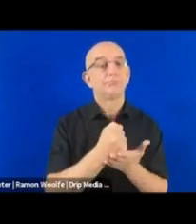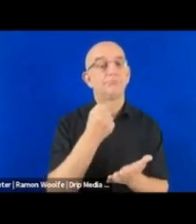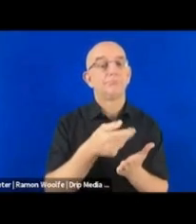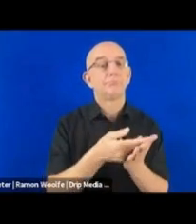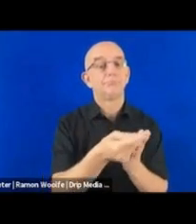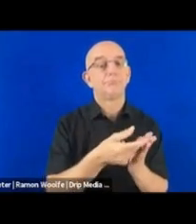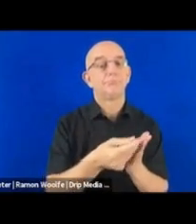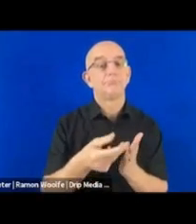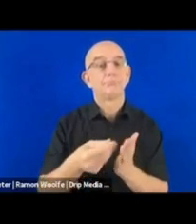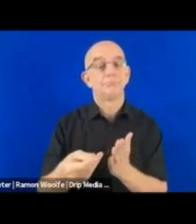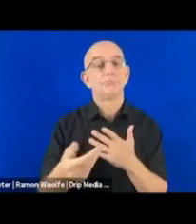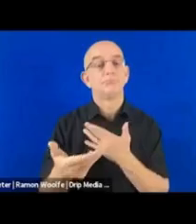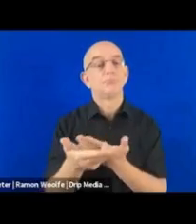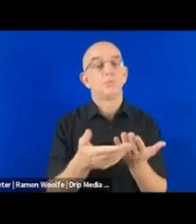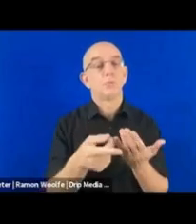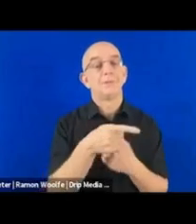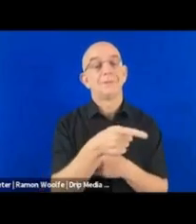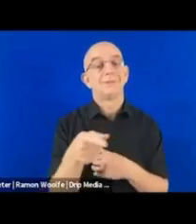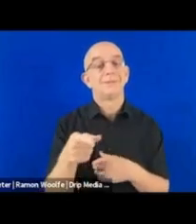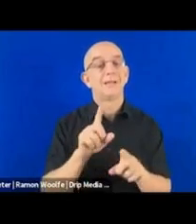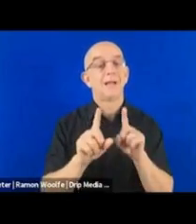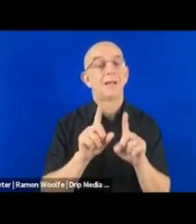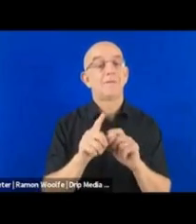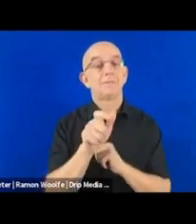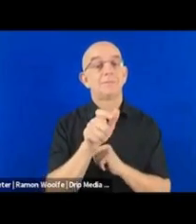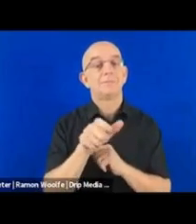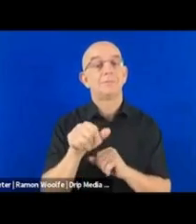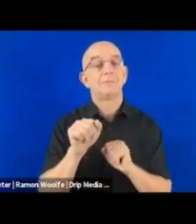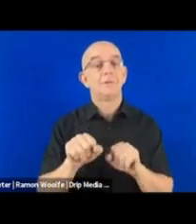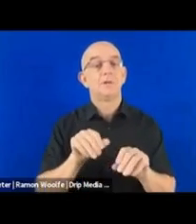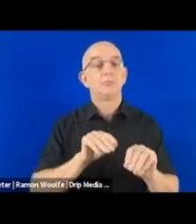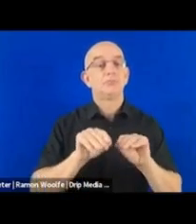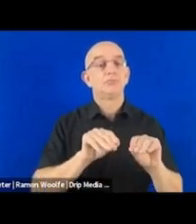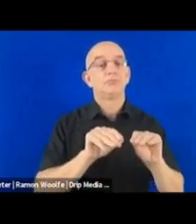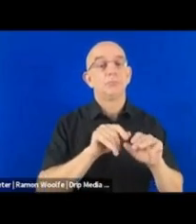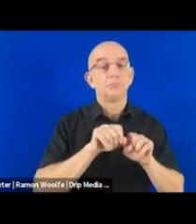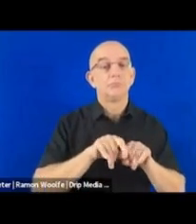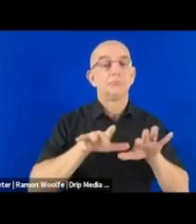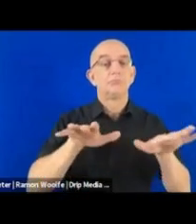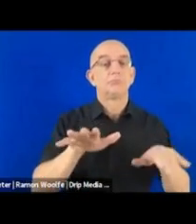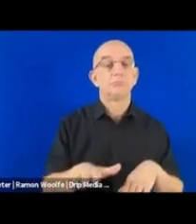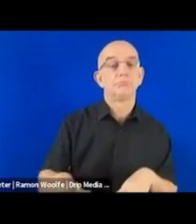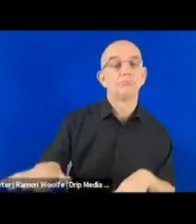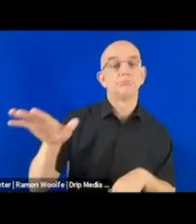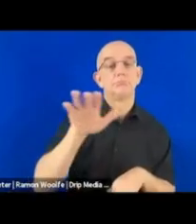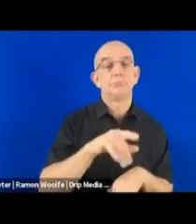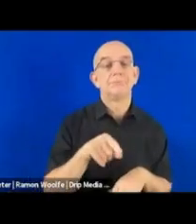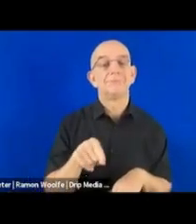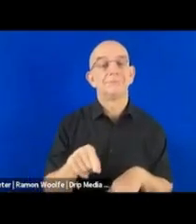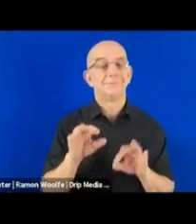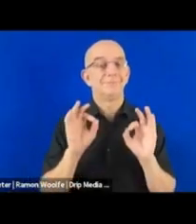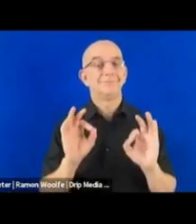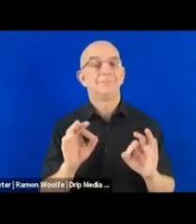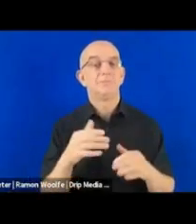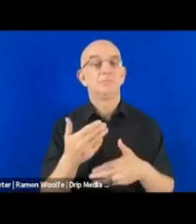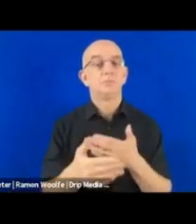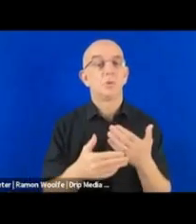8 out of the 11 tutors, have been accredited. So we have the capacity to be able